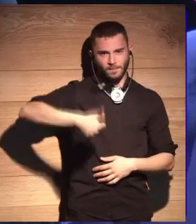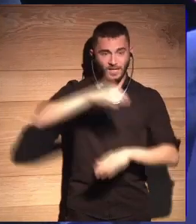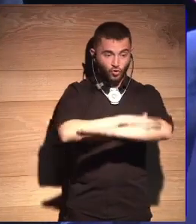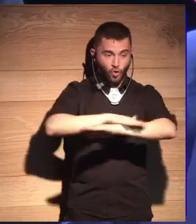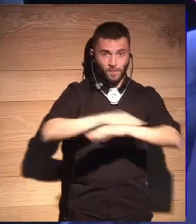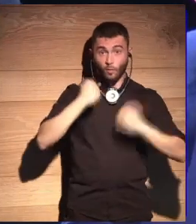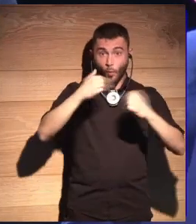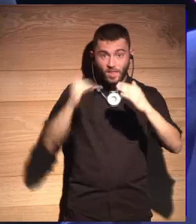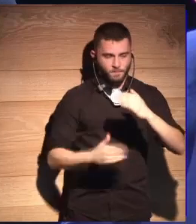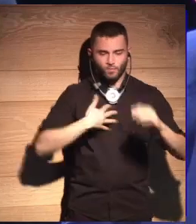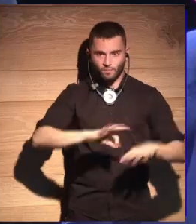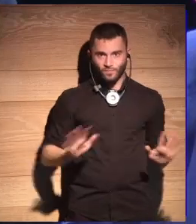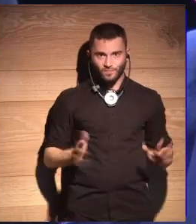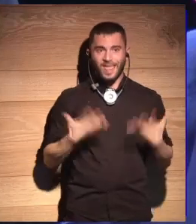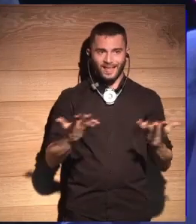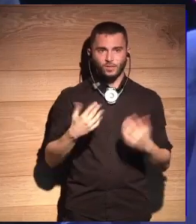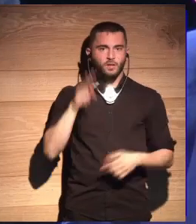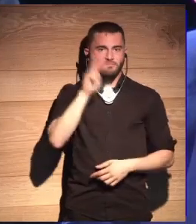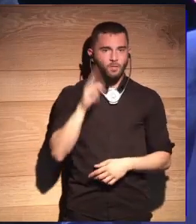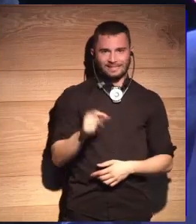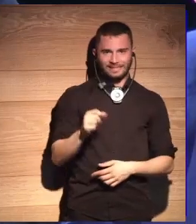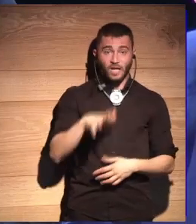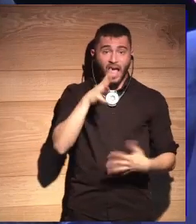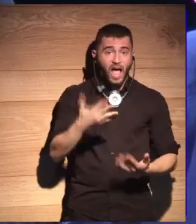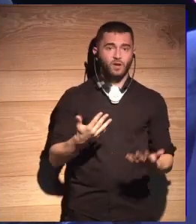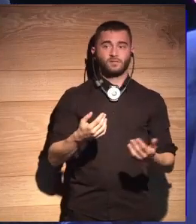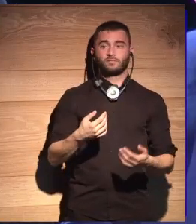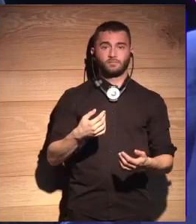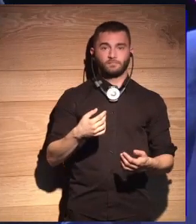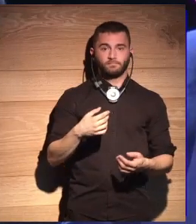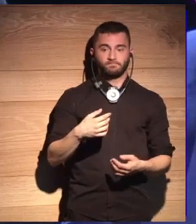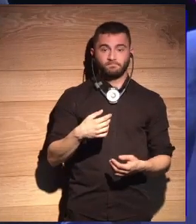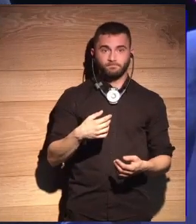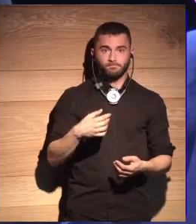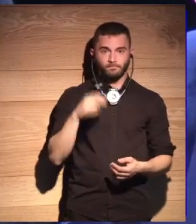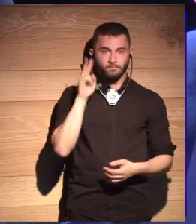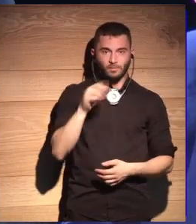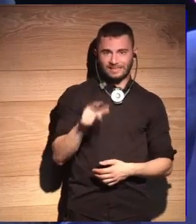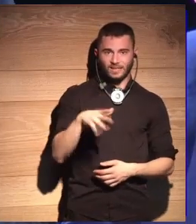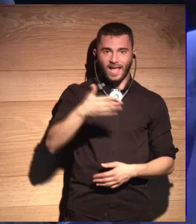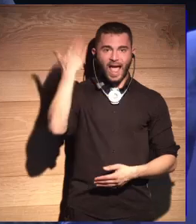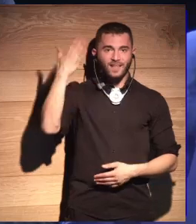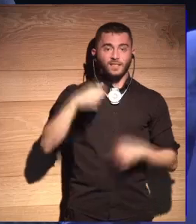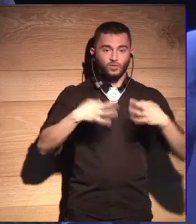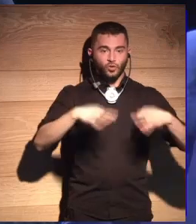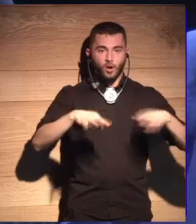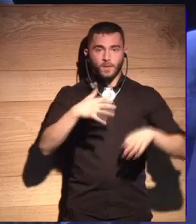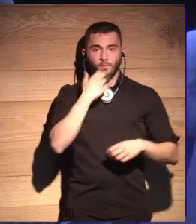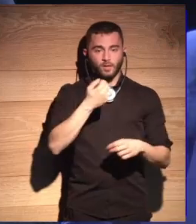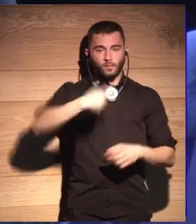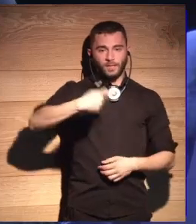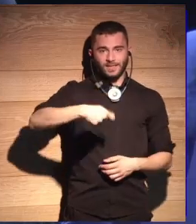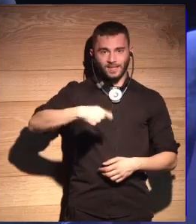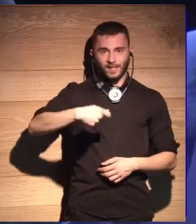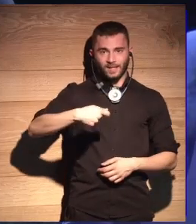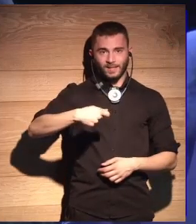more powerful than governments, and that's something that we are seeing on a daily basis. We used to think that it was normal. For example, we